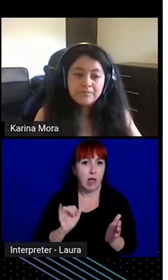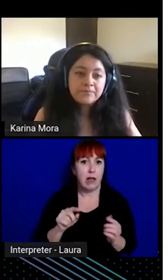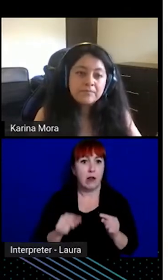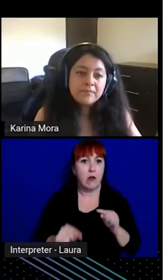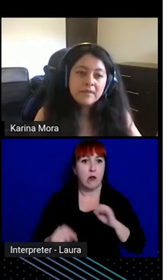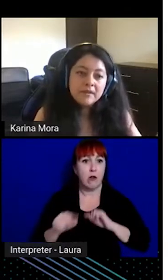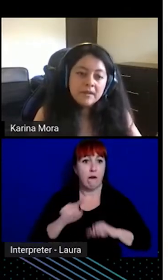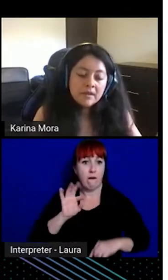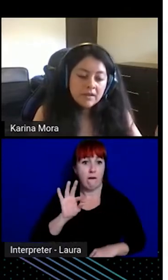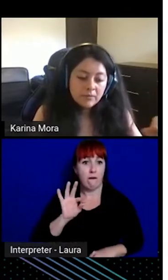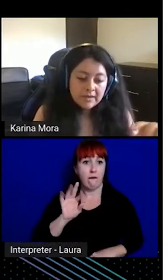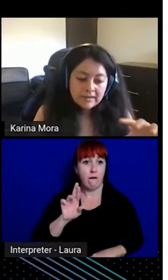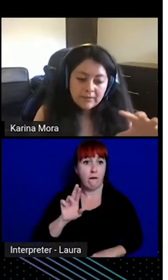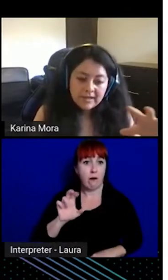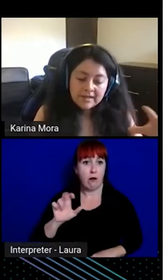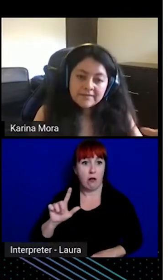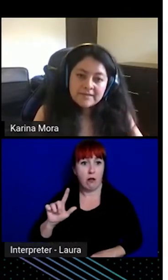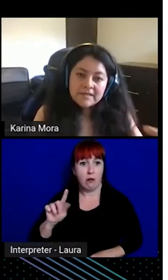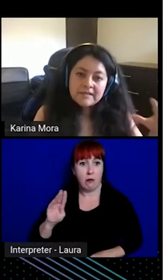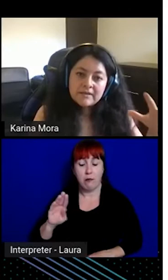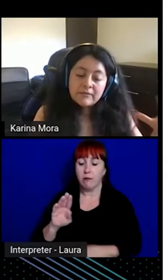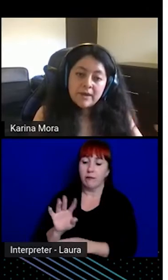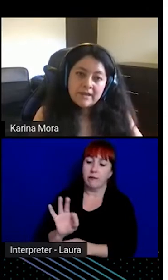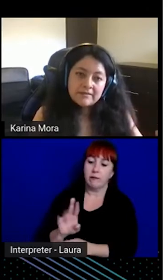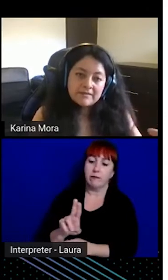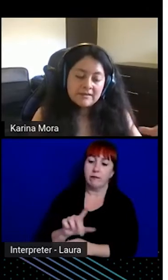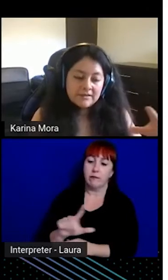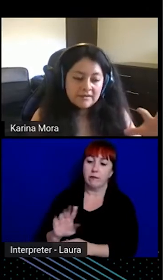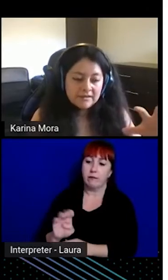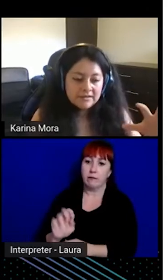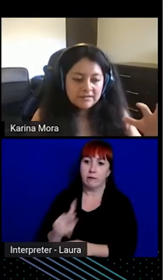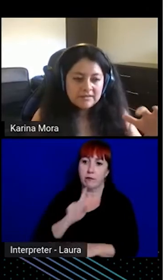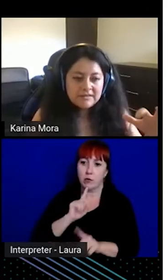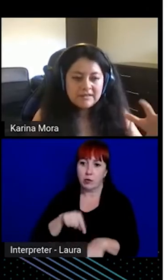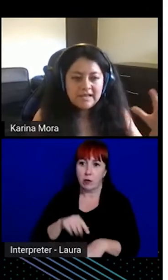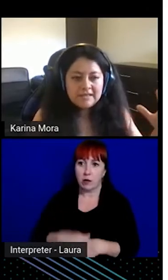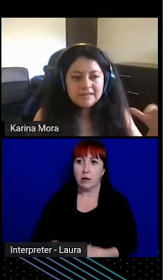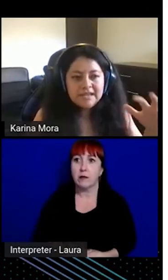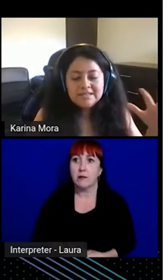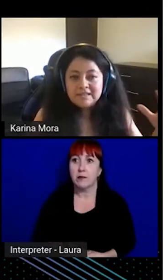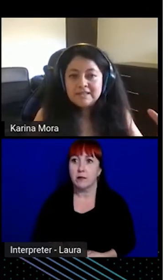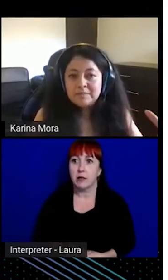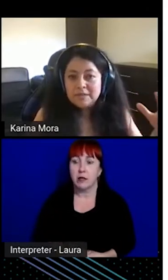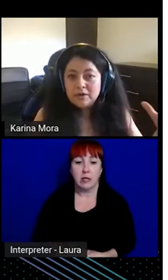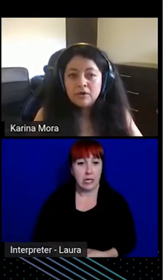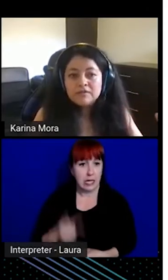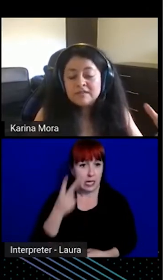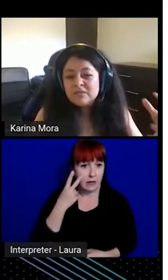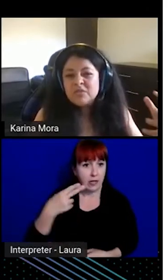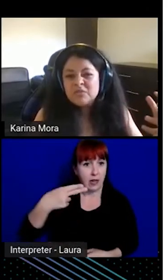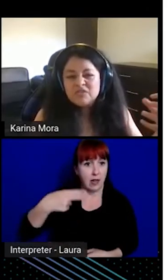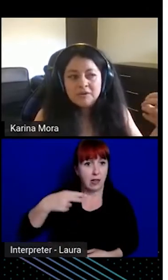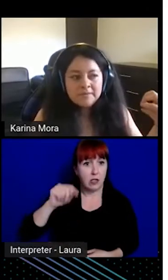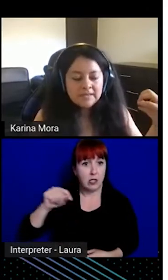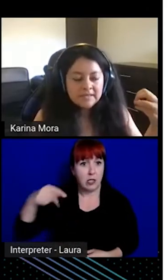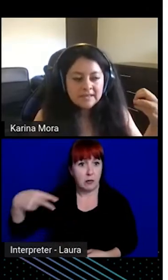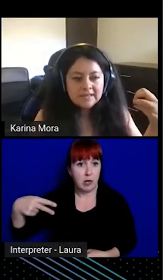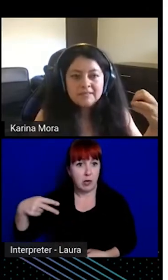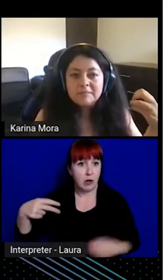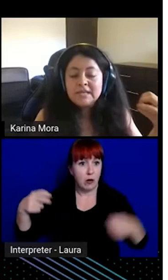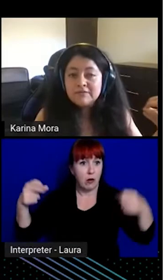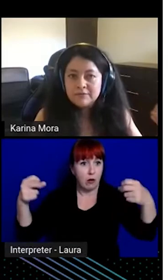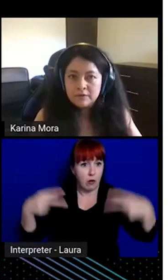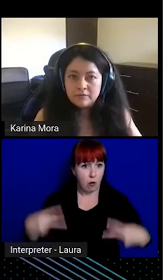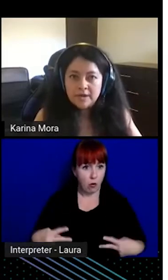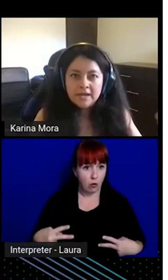response. What I have seen in the REST like HTTP codes is to use something that